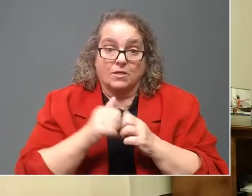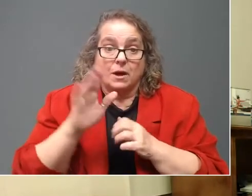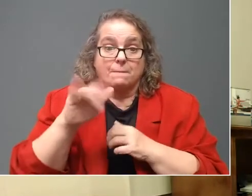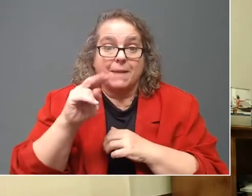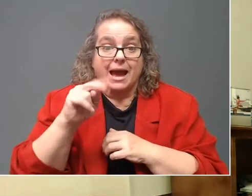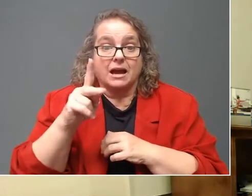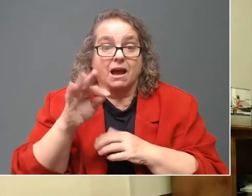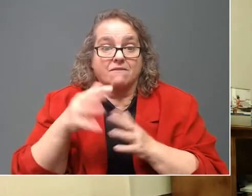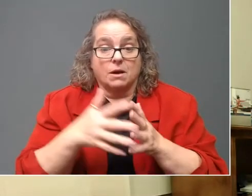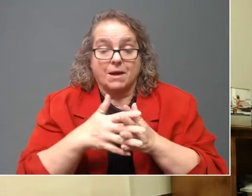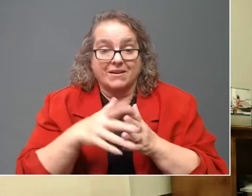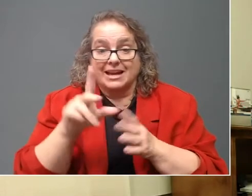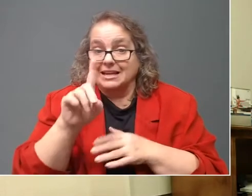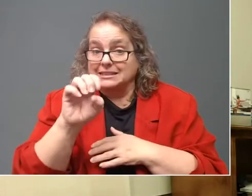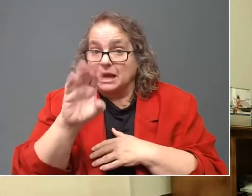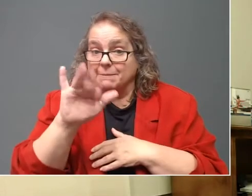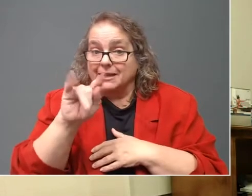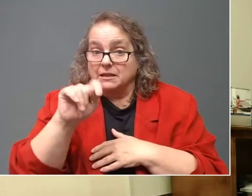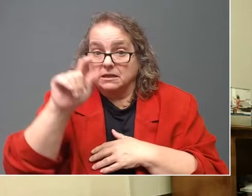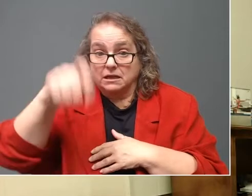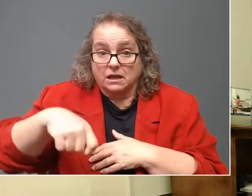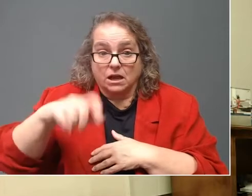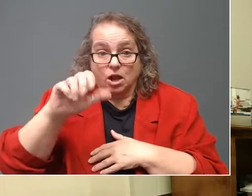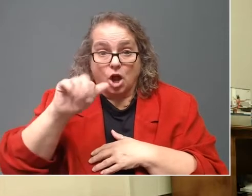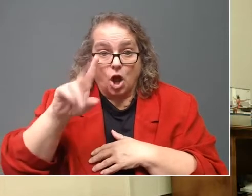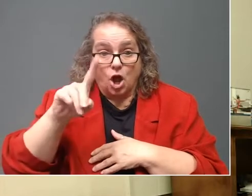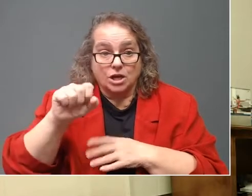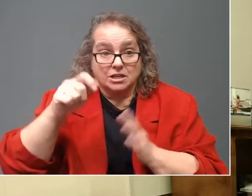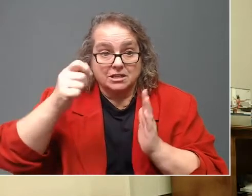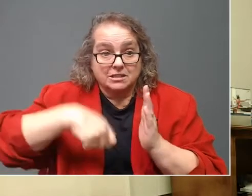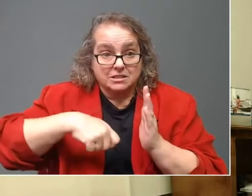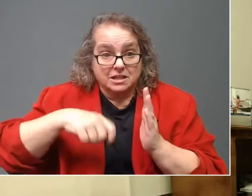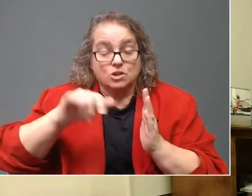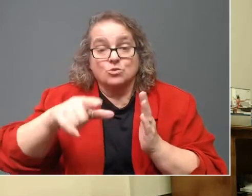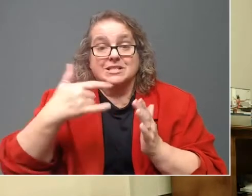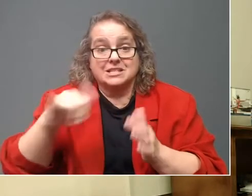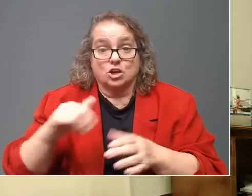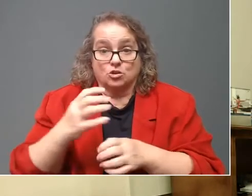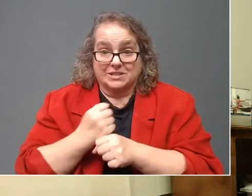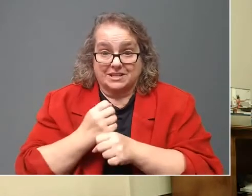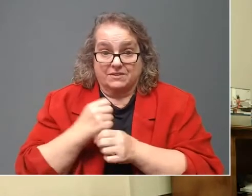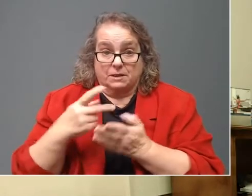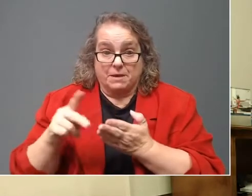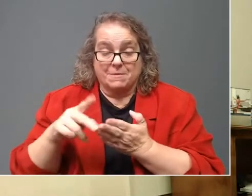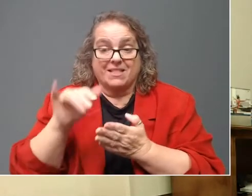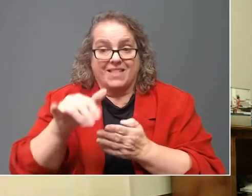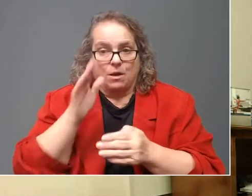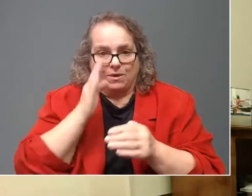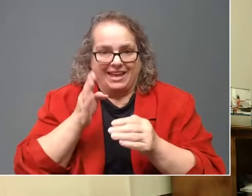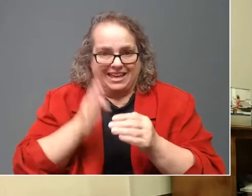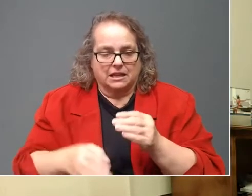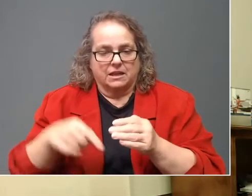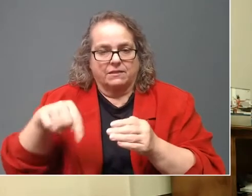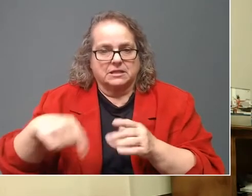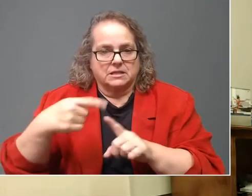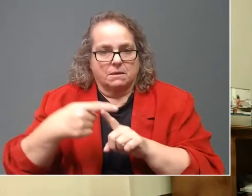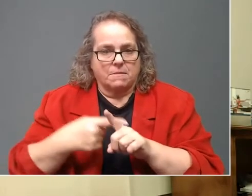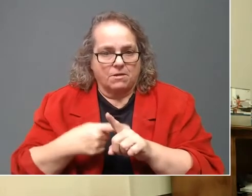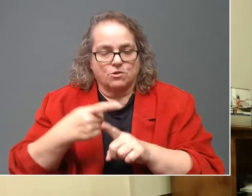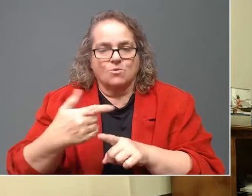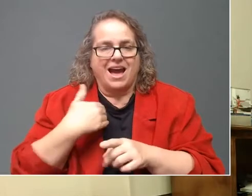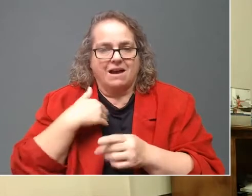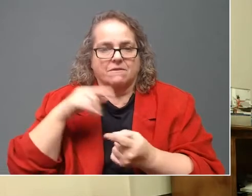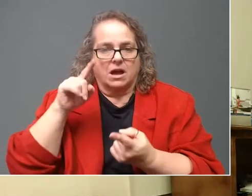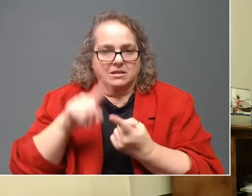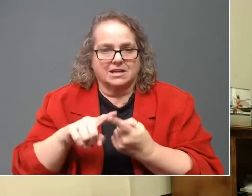cards, if you are still receiving payments on those, that ends at the end of this month. You will have until the end of February to